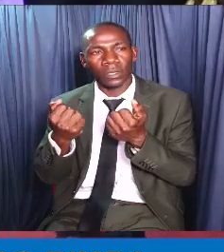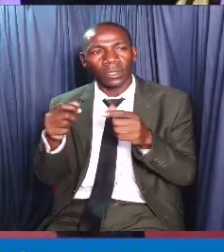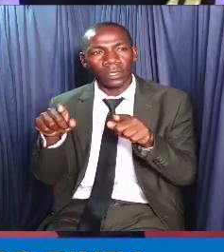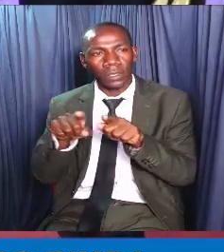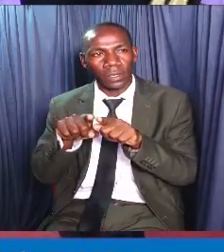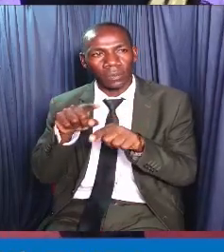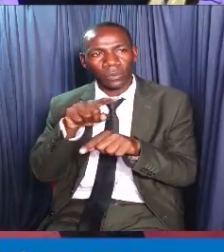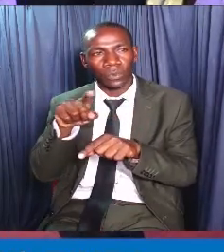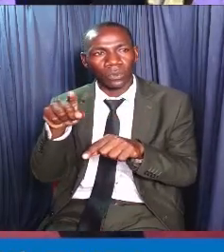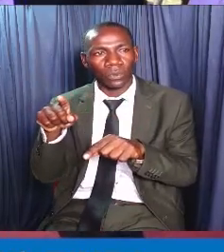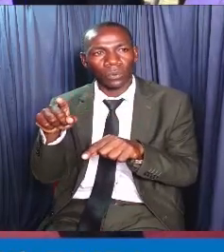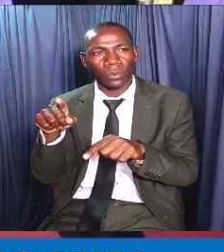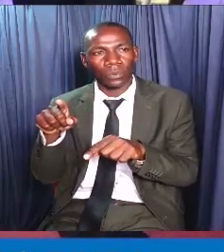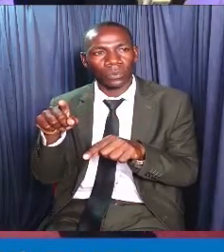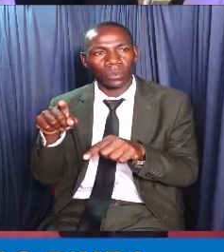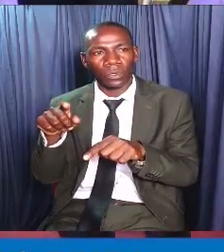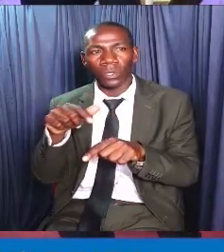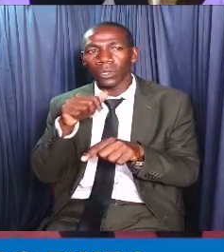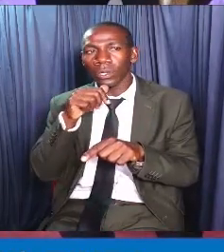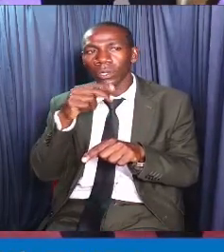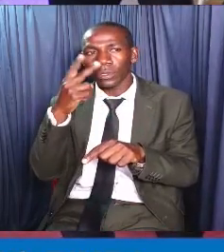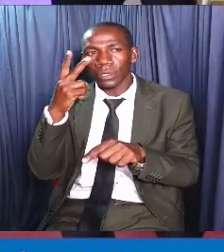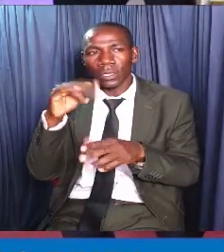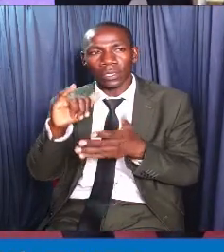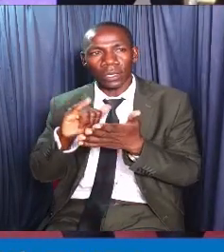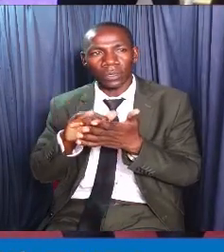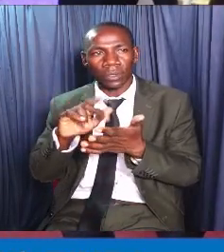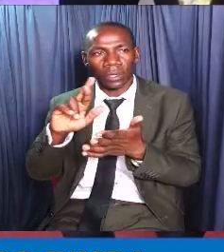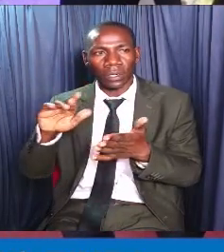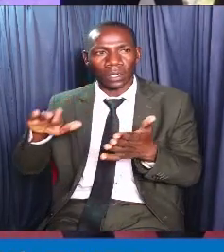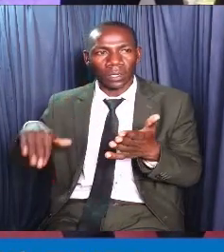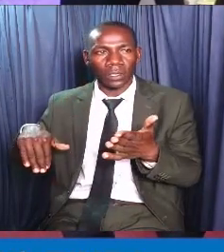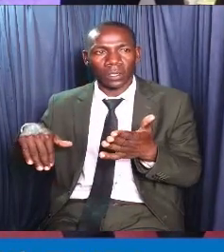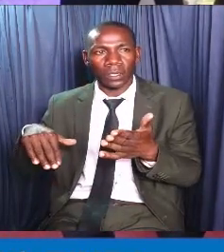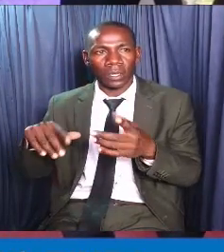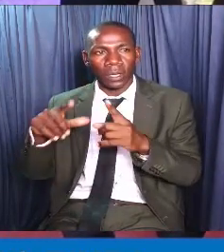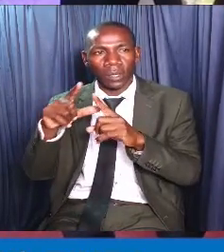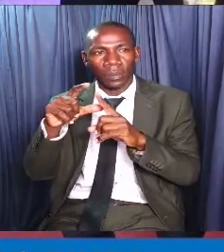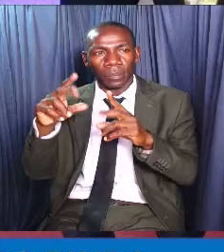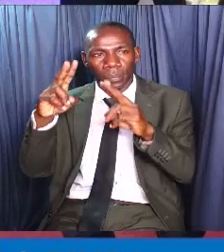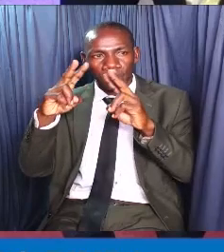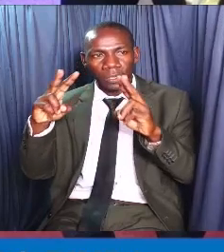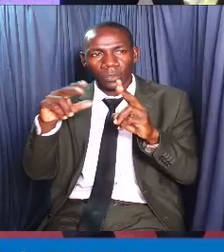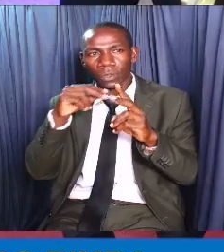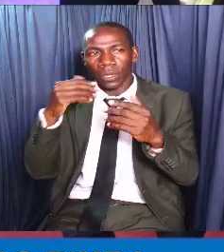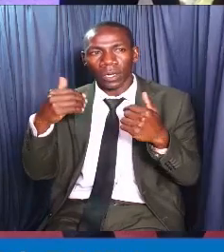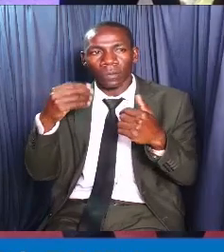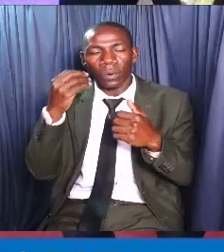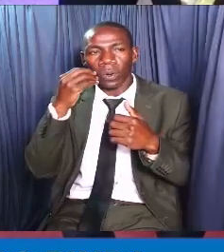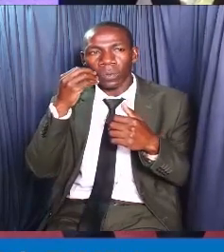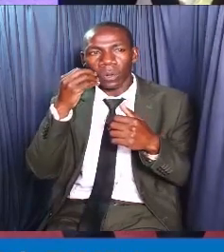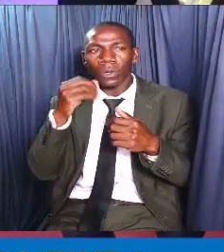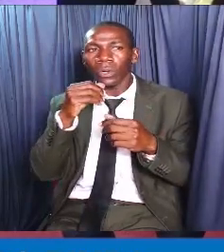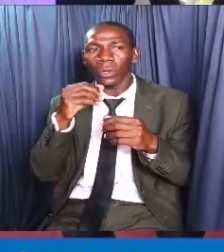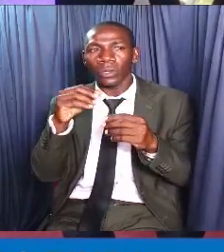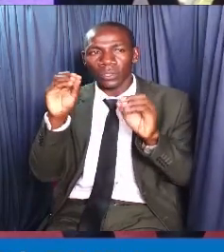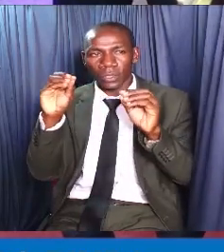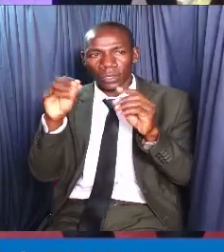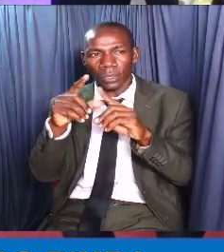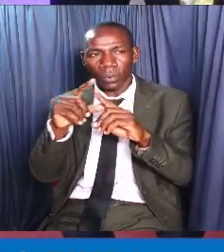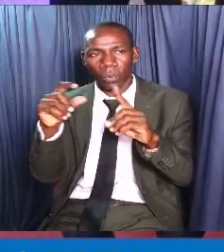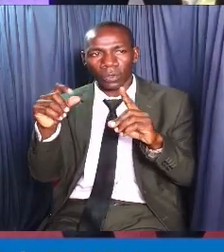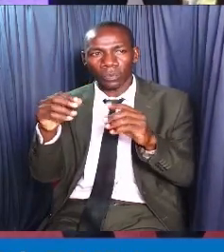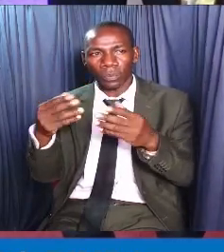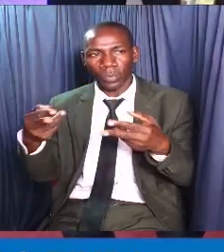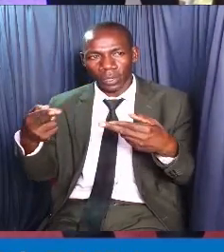wewe. You too. Usione kuchelewa. Don't feel you're late. Amani hamna nyumbani. No peace at home. Ujafundishwa kuleta amani nyumbani. Haven't you been told